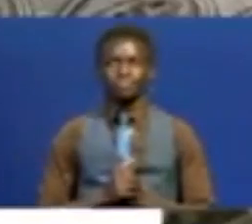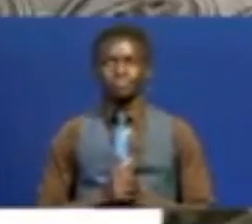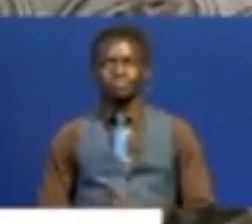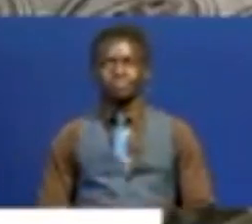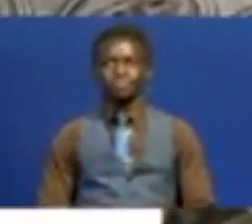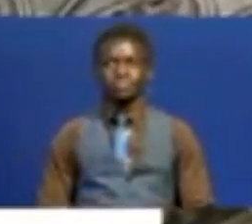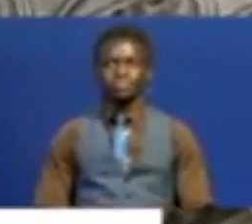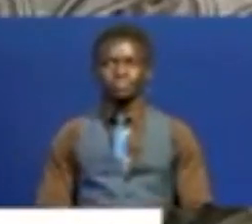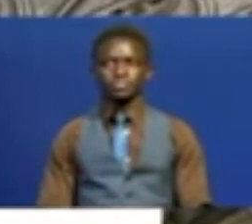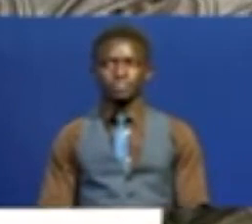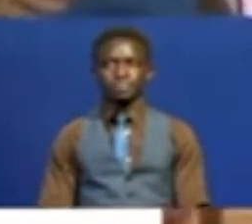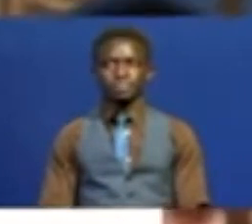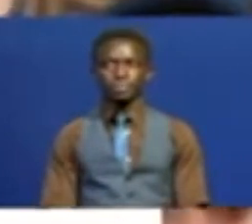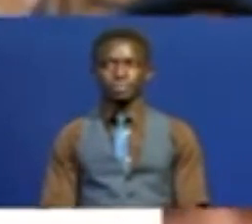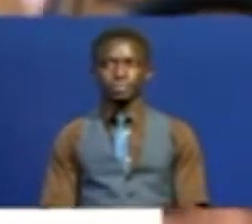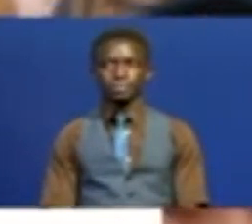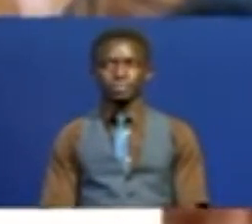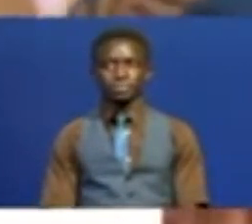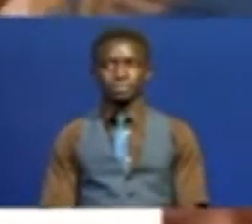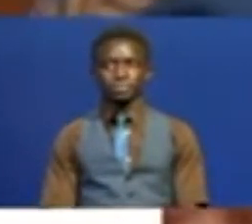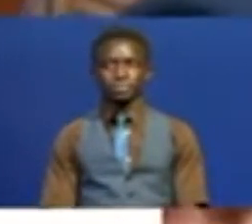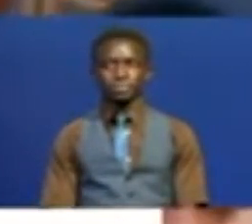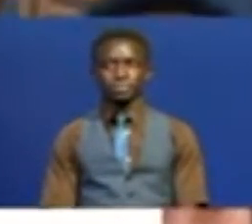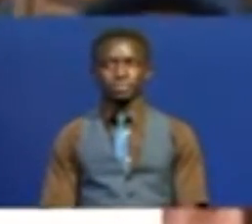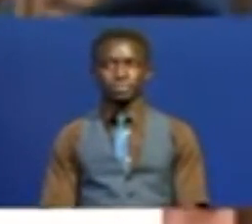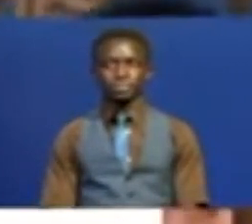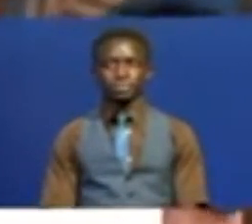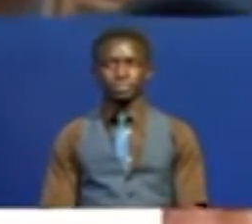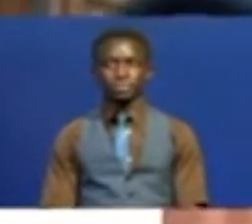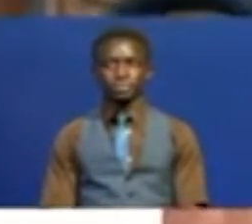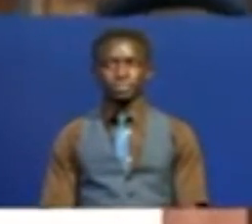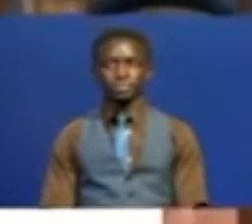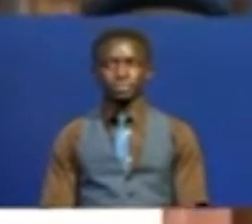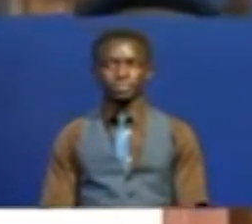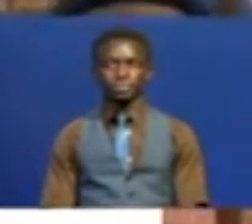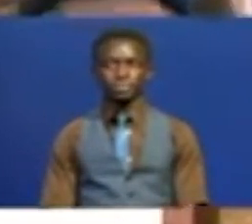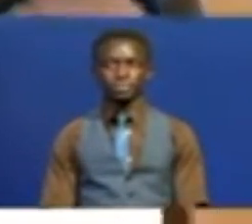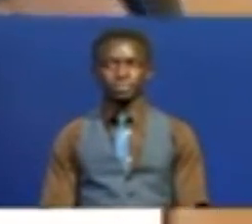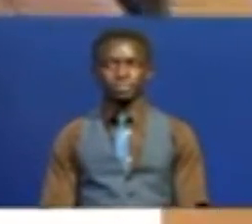Marie Yambo reporting for KBC Channel 1.